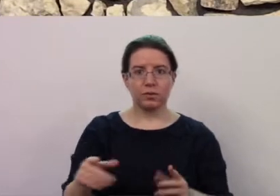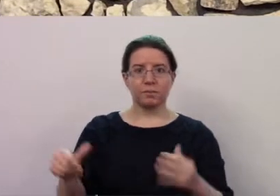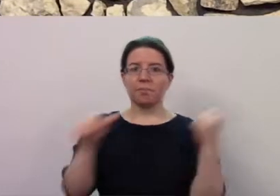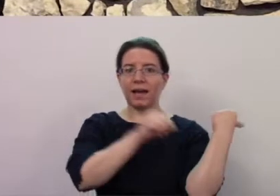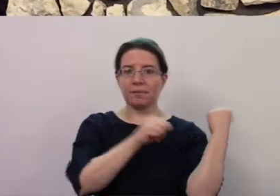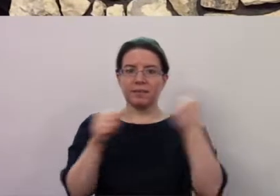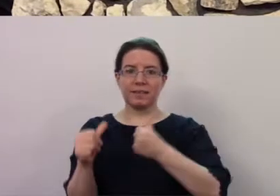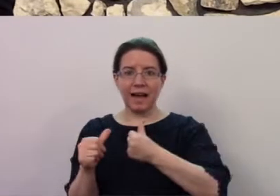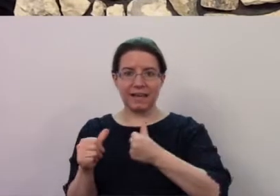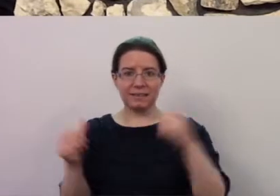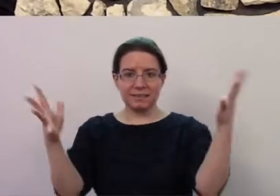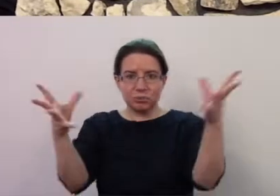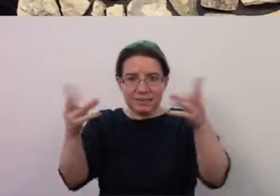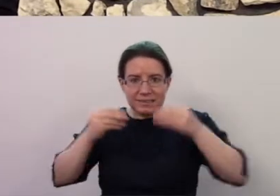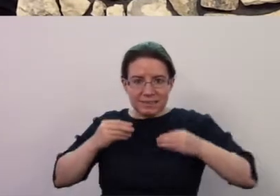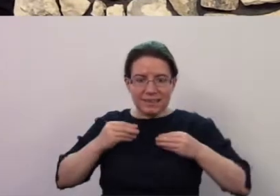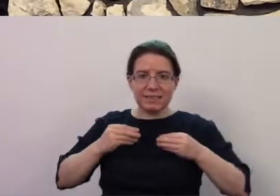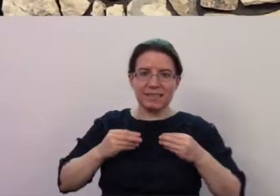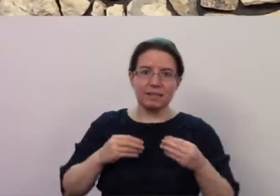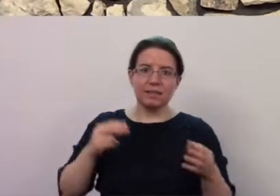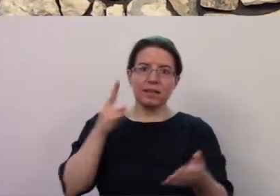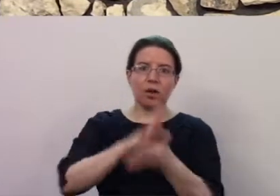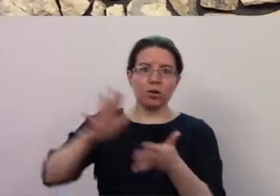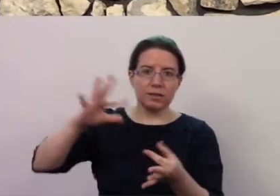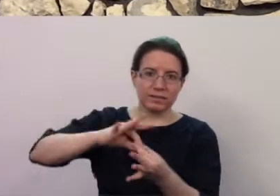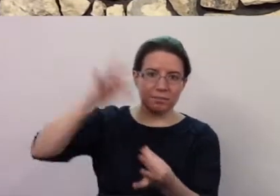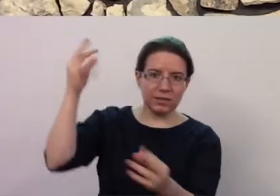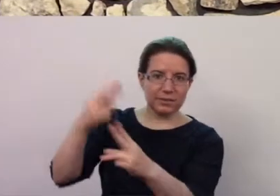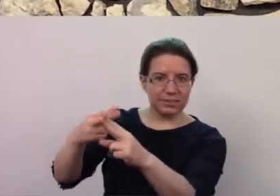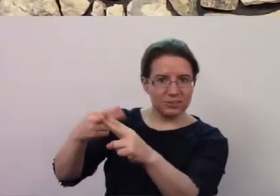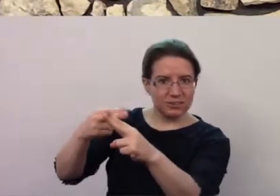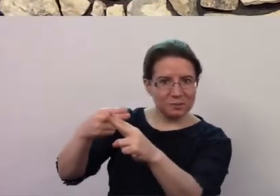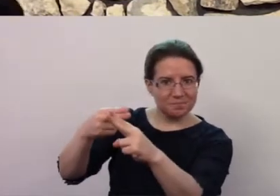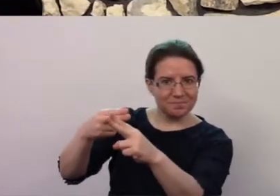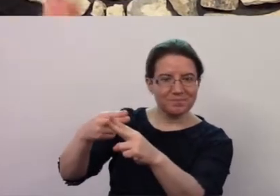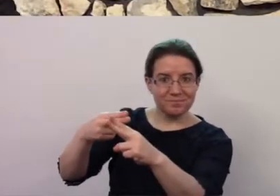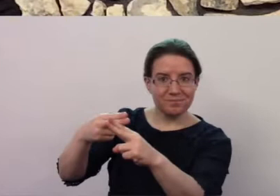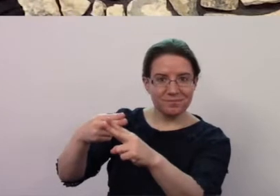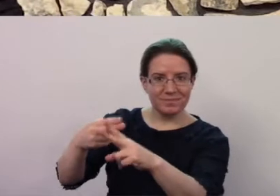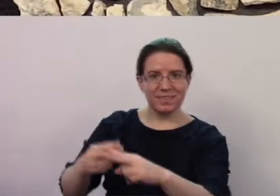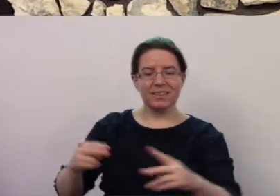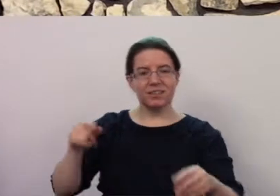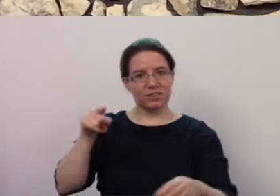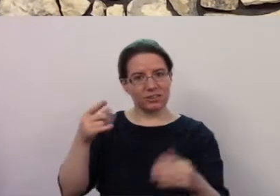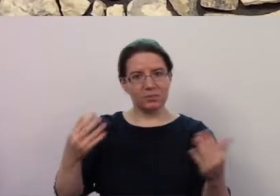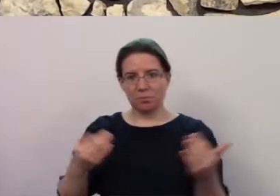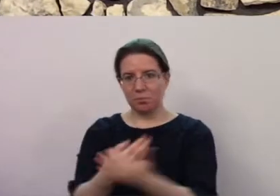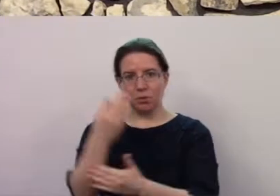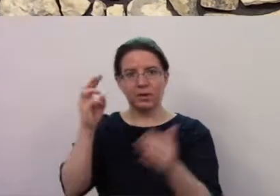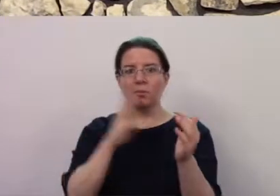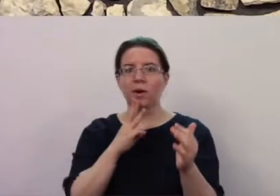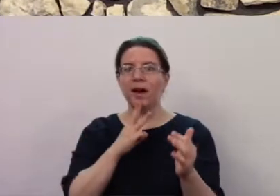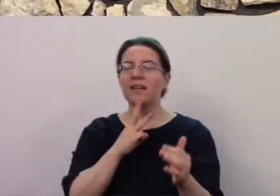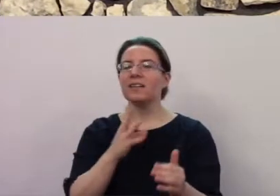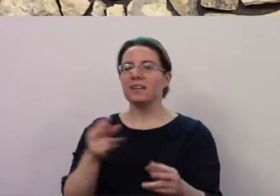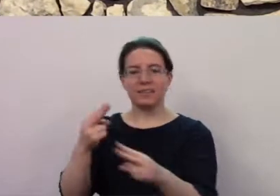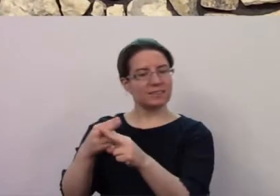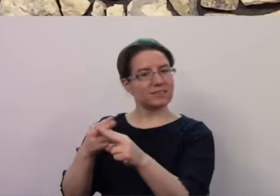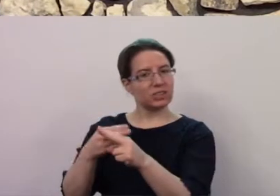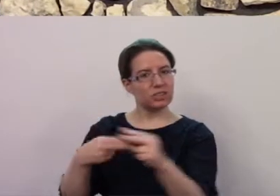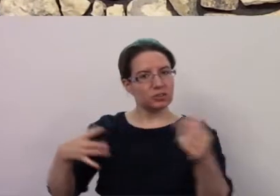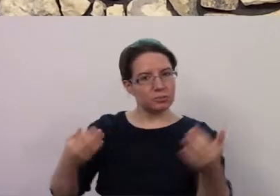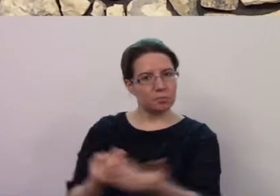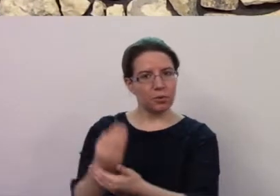baptized with the Holy Ghost not many days hence. Hallelujah. You'll be born of the water, yes, but you're going to be born of